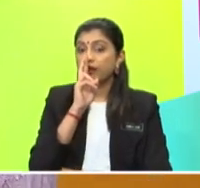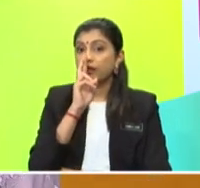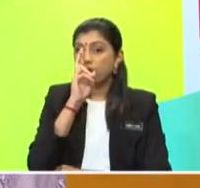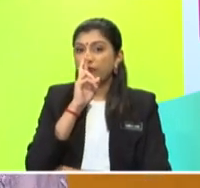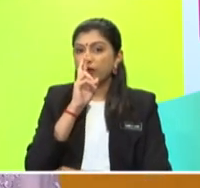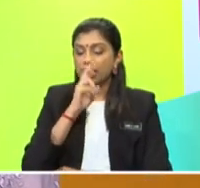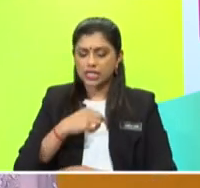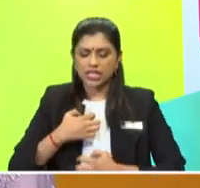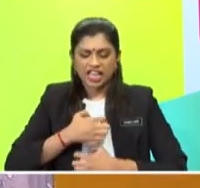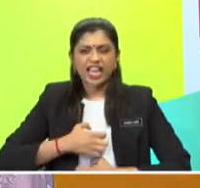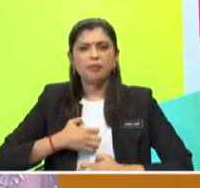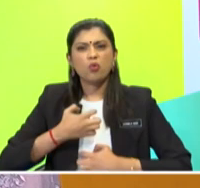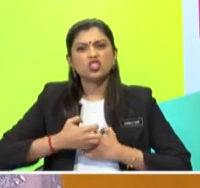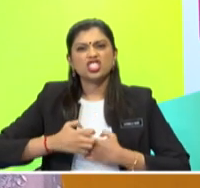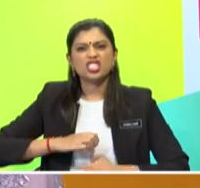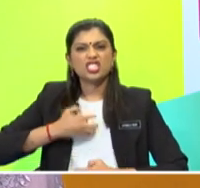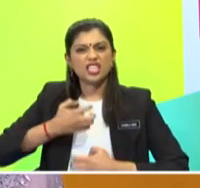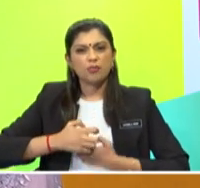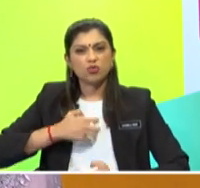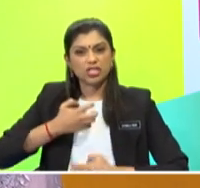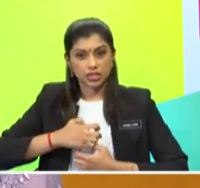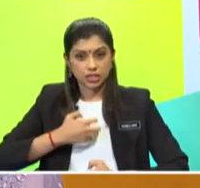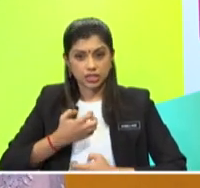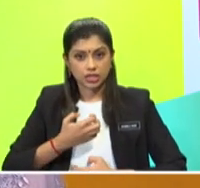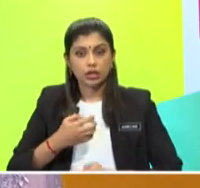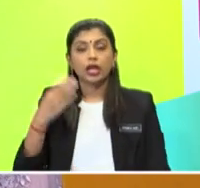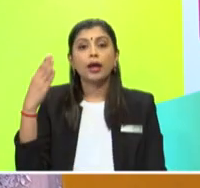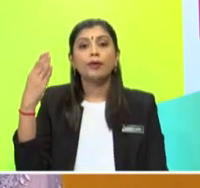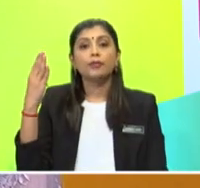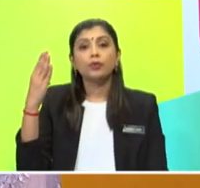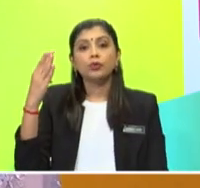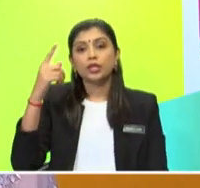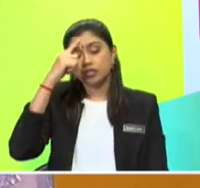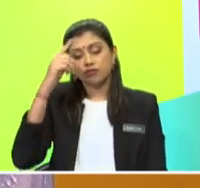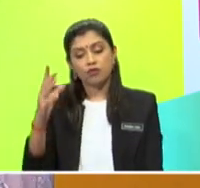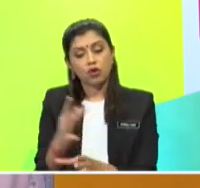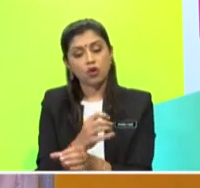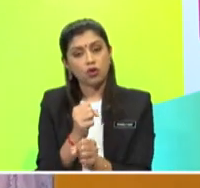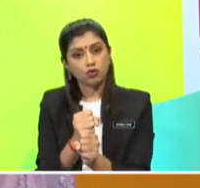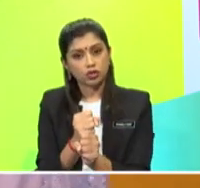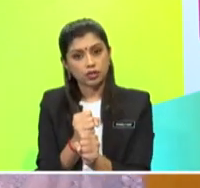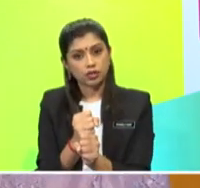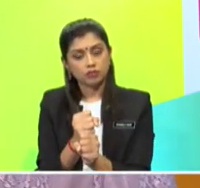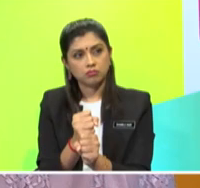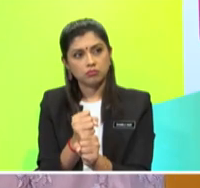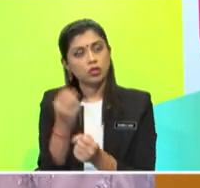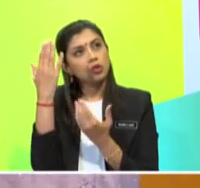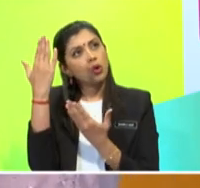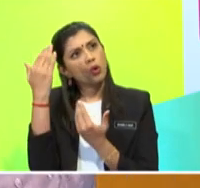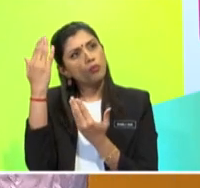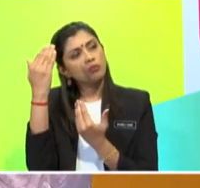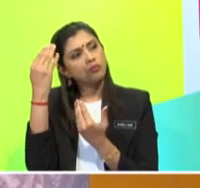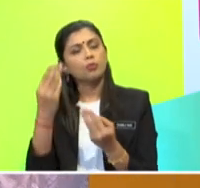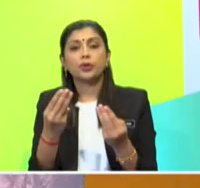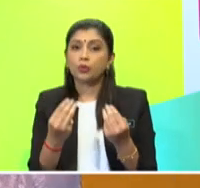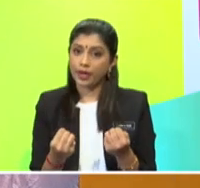emotions. And last but not least, blue color is always for conclusion, sharing your wish and your hopes. So having said that, Sean,